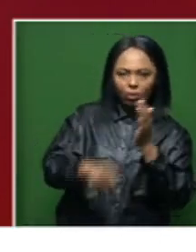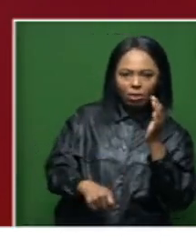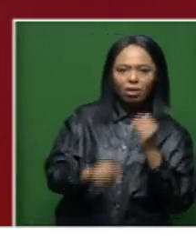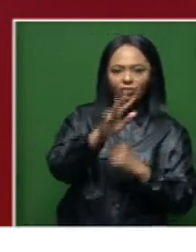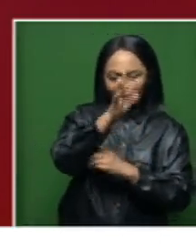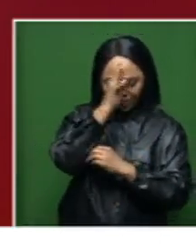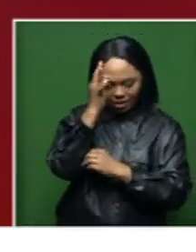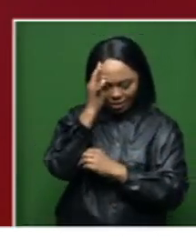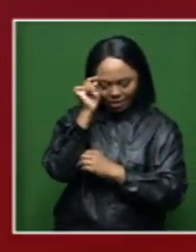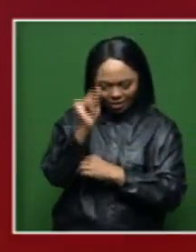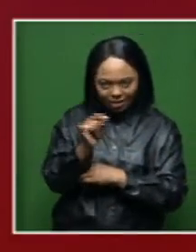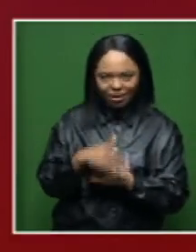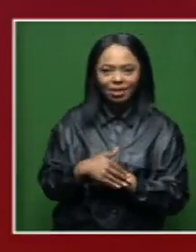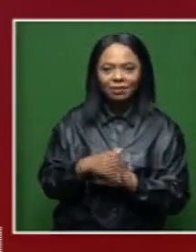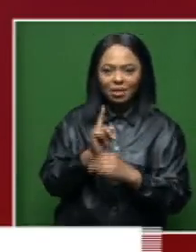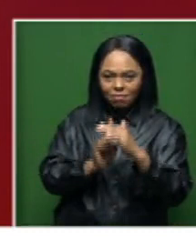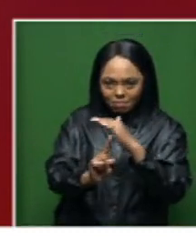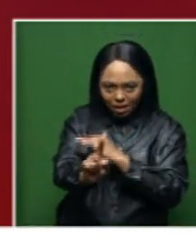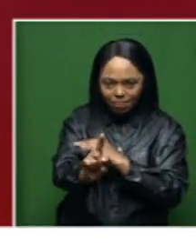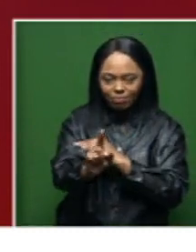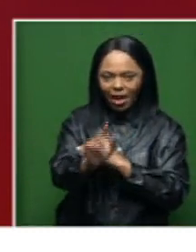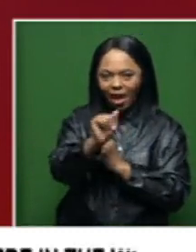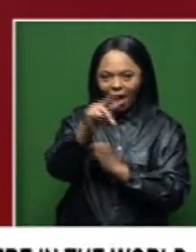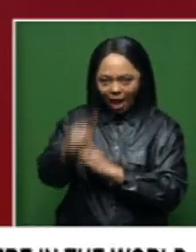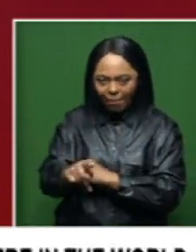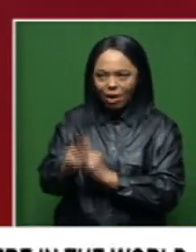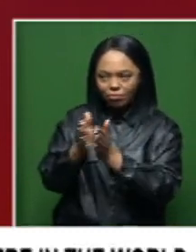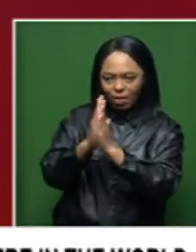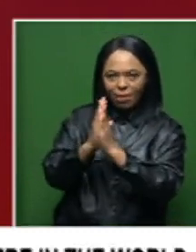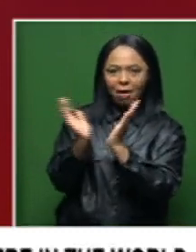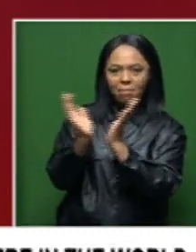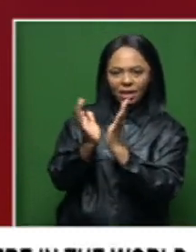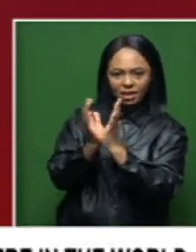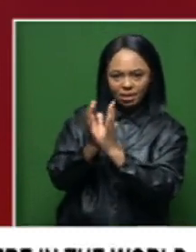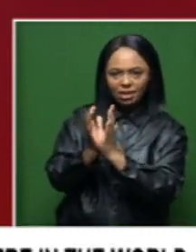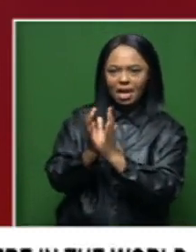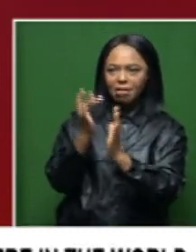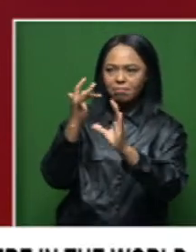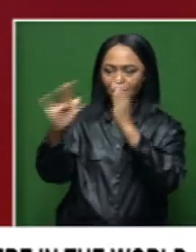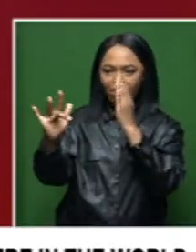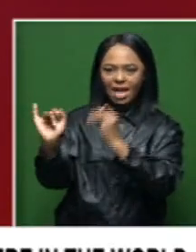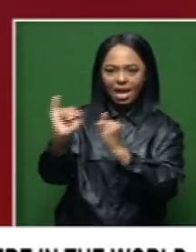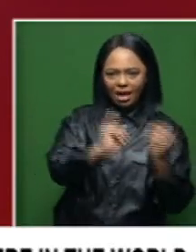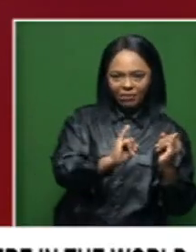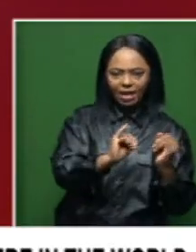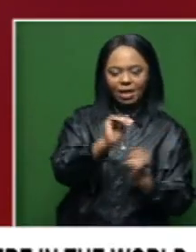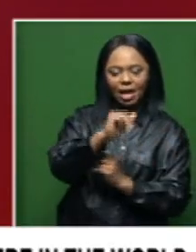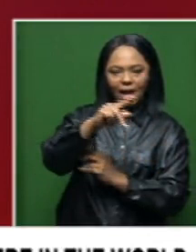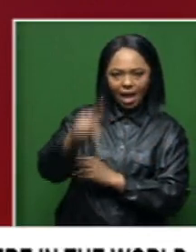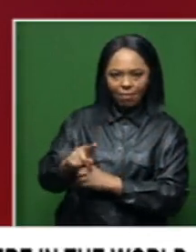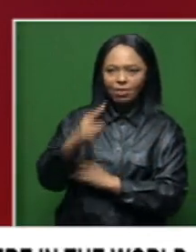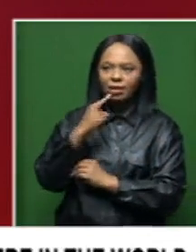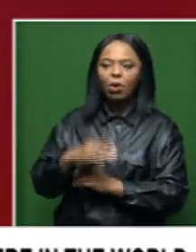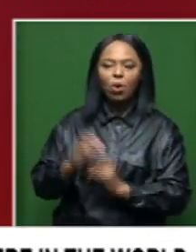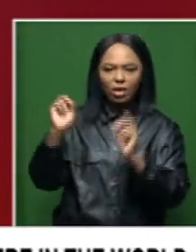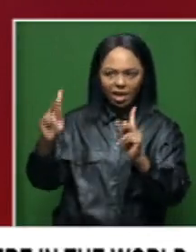minutes, I charge you this much. So I'll go to the app, I'll create a meeting request. I'll send you the invite, right? The app tells me that Lebo will charge you this